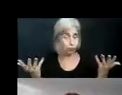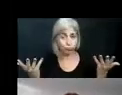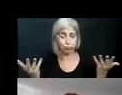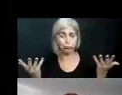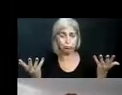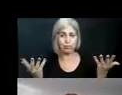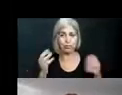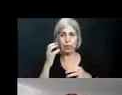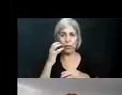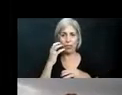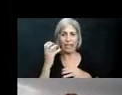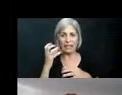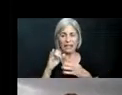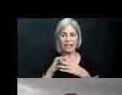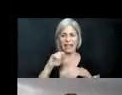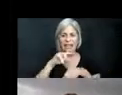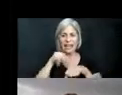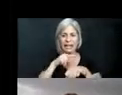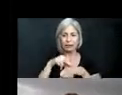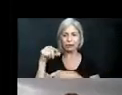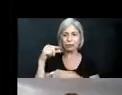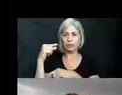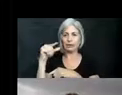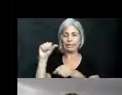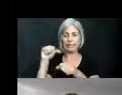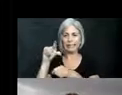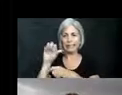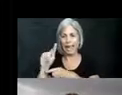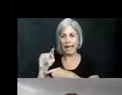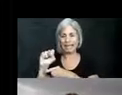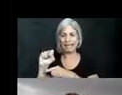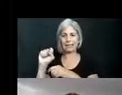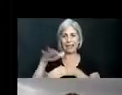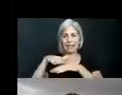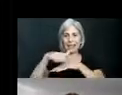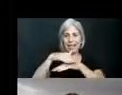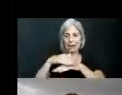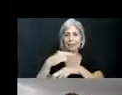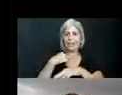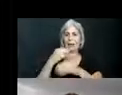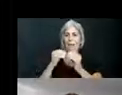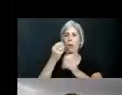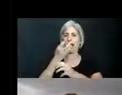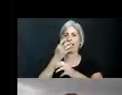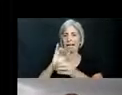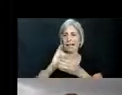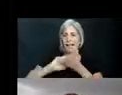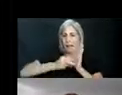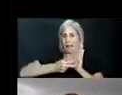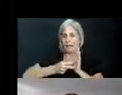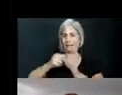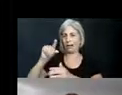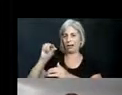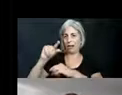thickening this natural greenhouse gas layer so it's trapping more of that heat. And this is global warming and that's the basic